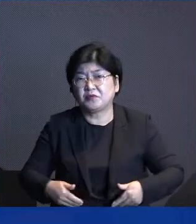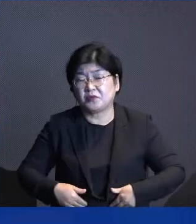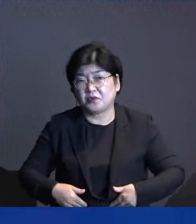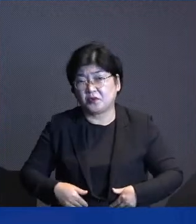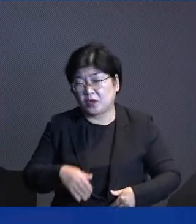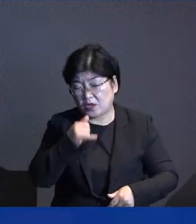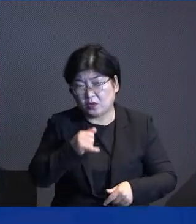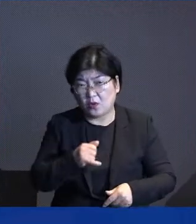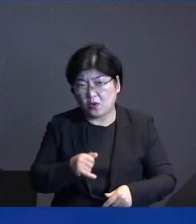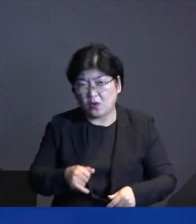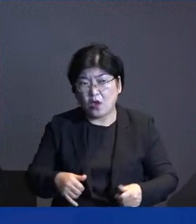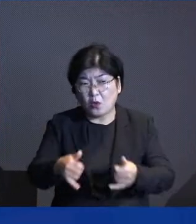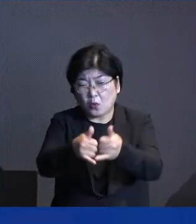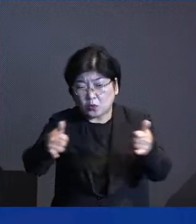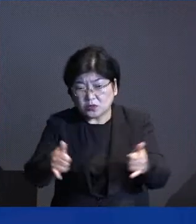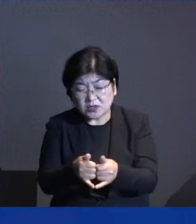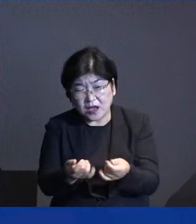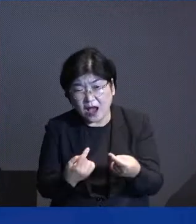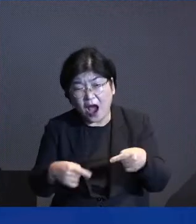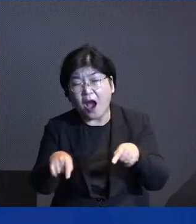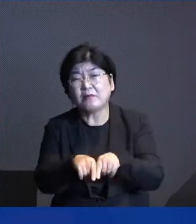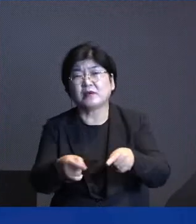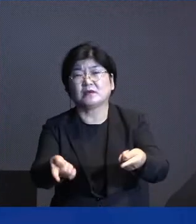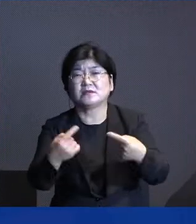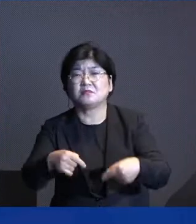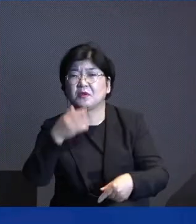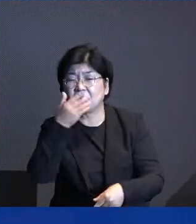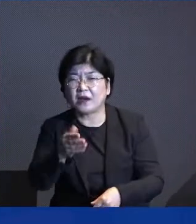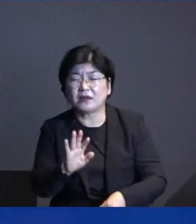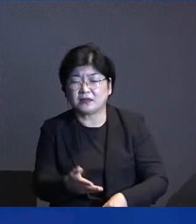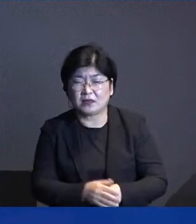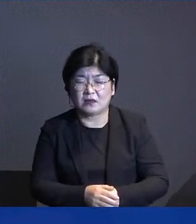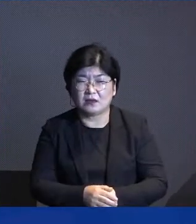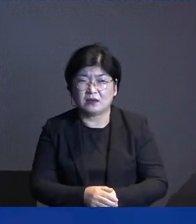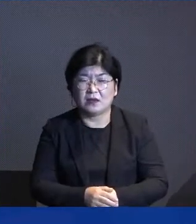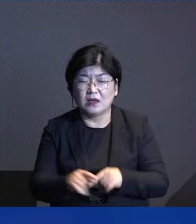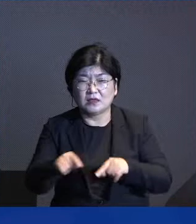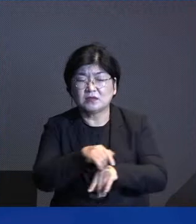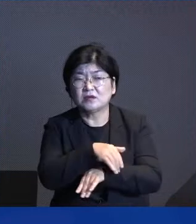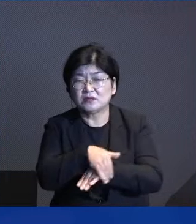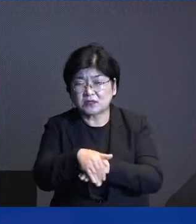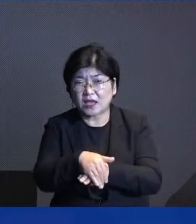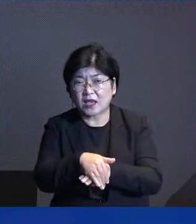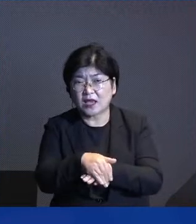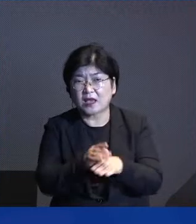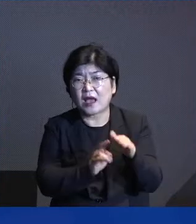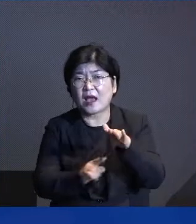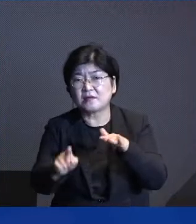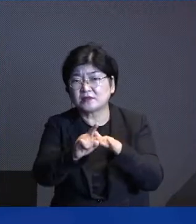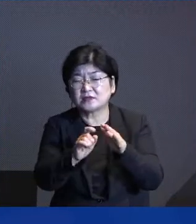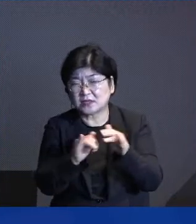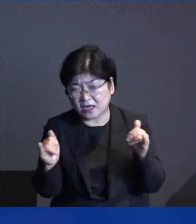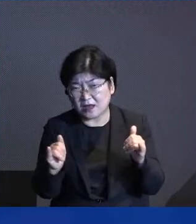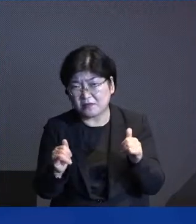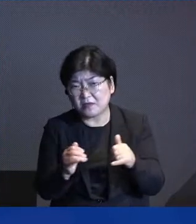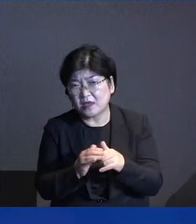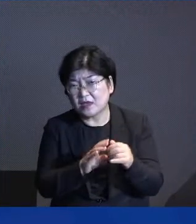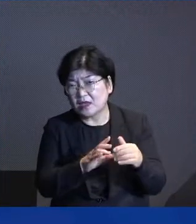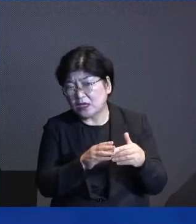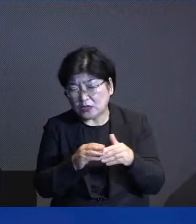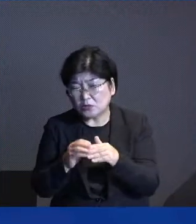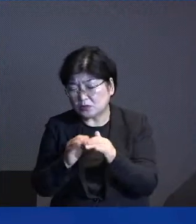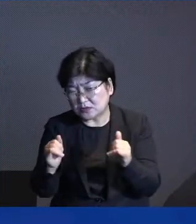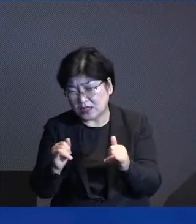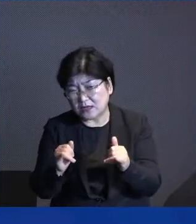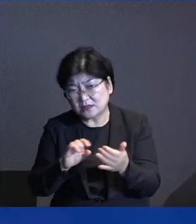without mobilizing the policymakers, the local leaders, the government, it is impossible. So each one of us, and this will